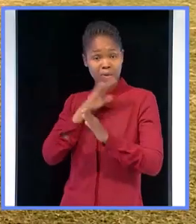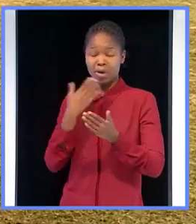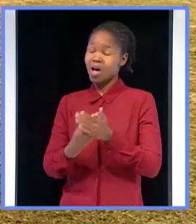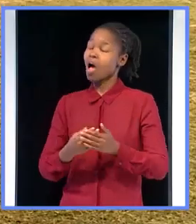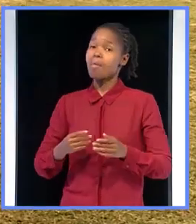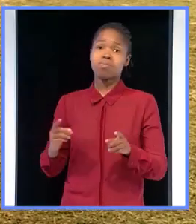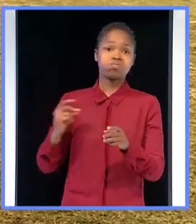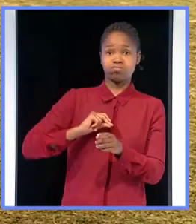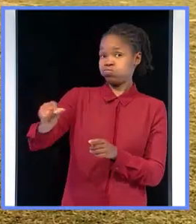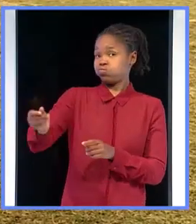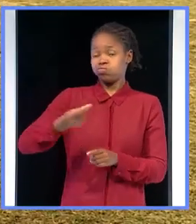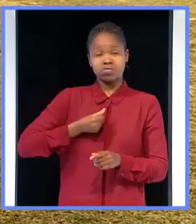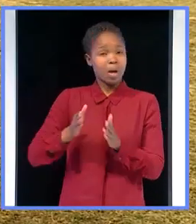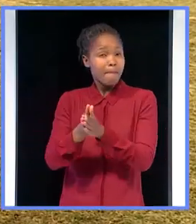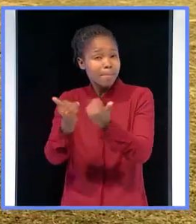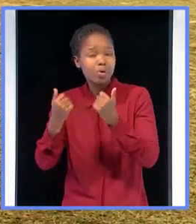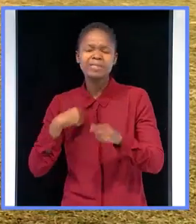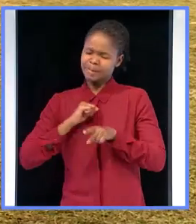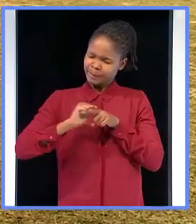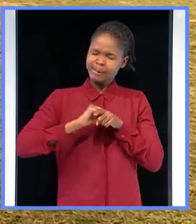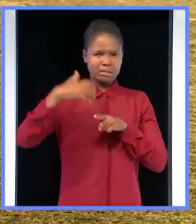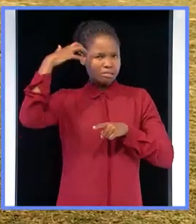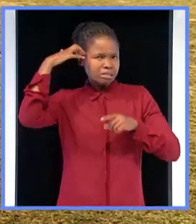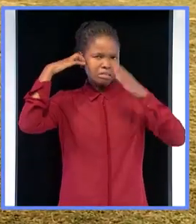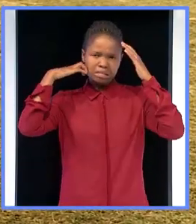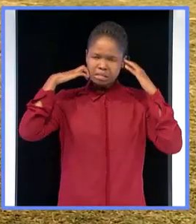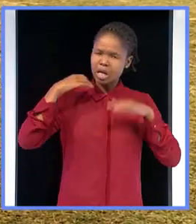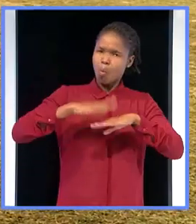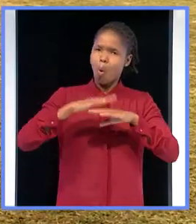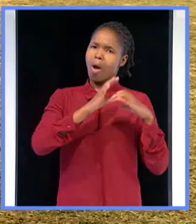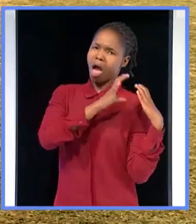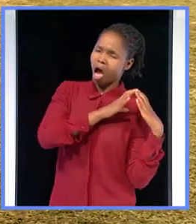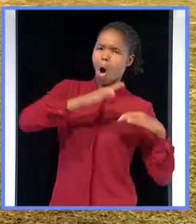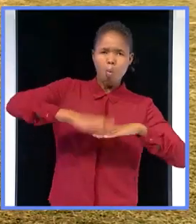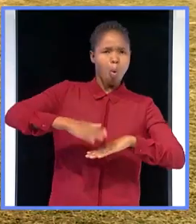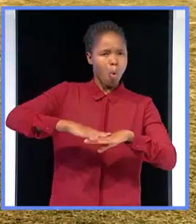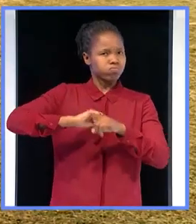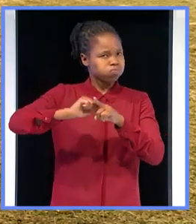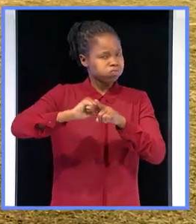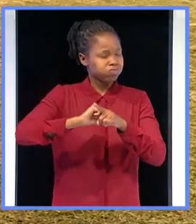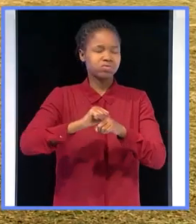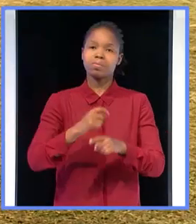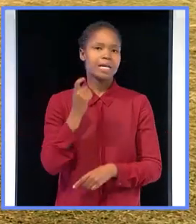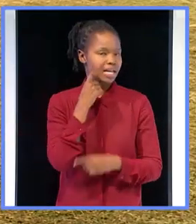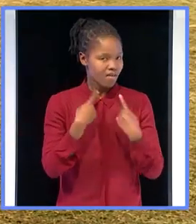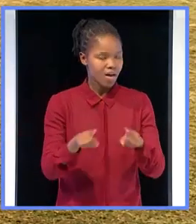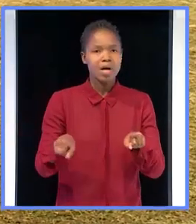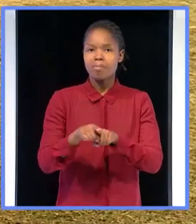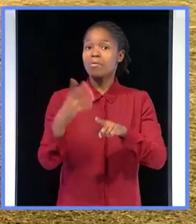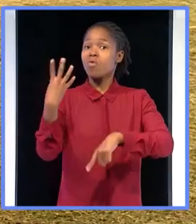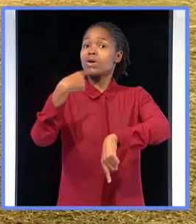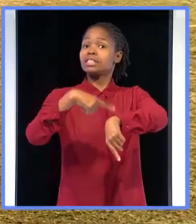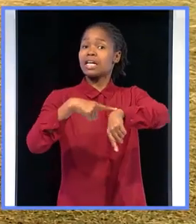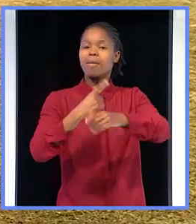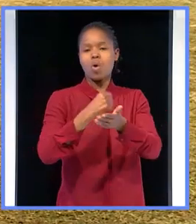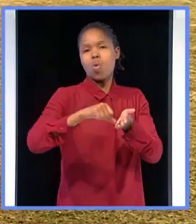more legs, he can just run, he's in. For me to get in there, I have to practice twice as hard. So it takes me not 2 times a week, but